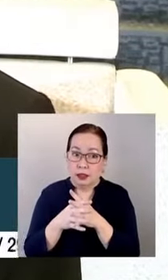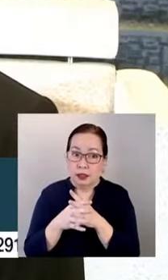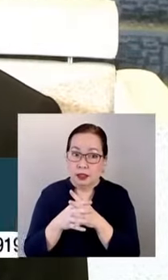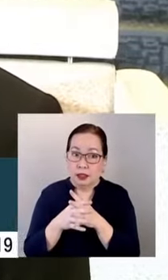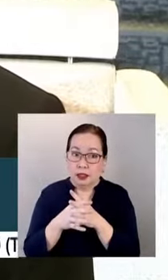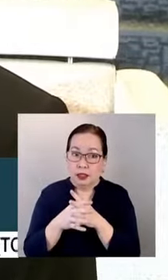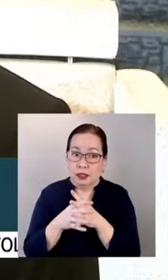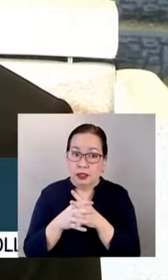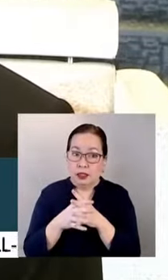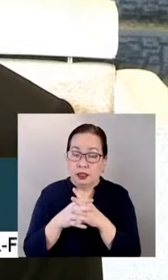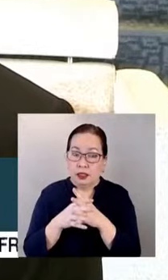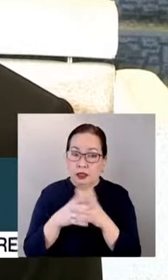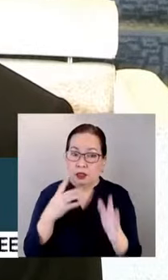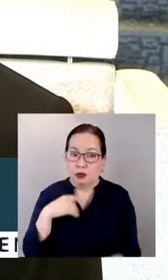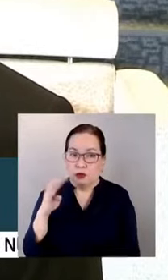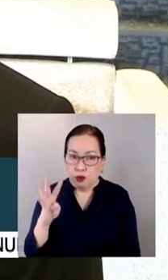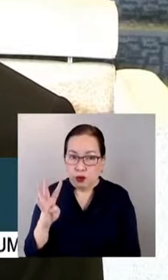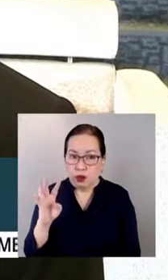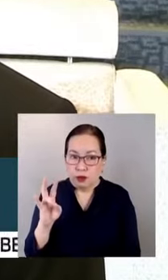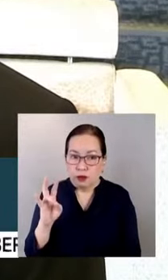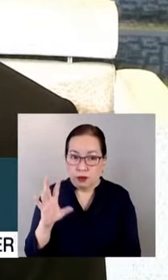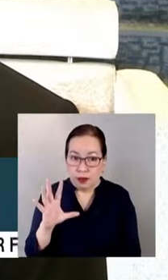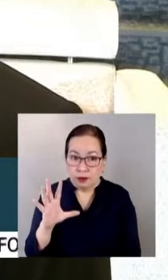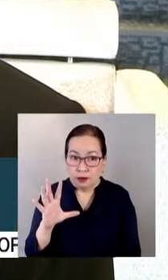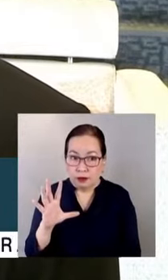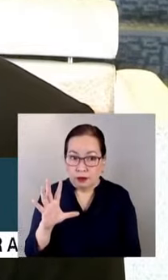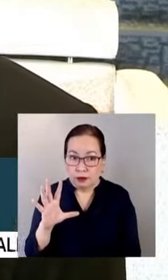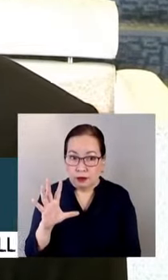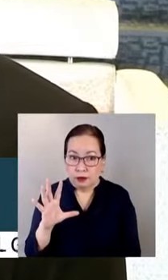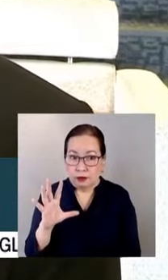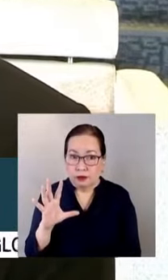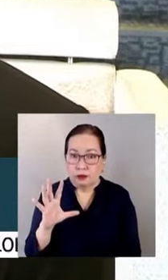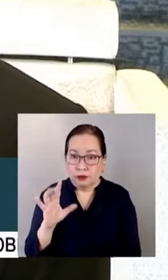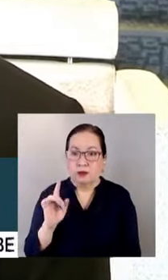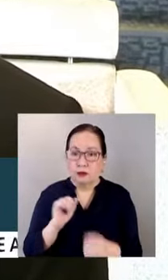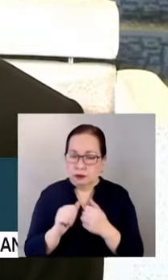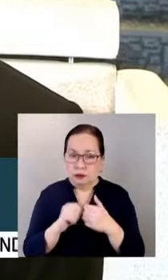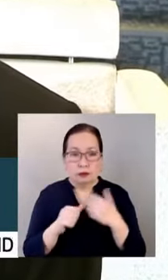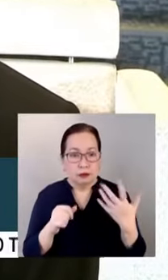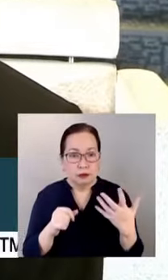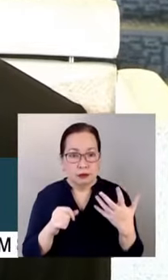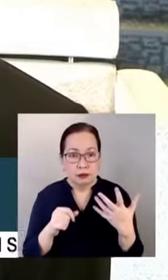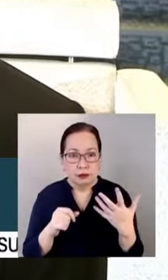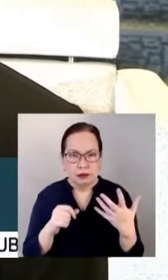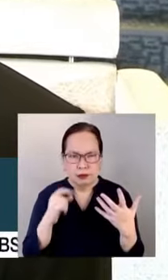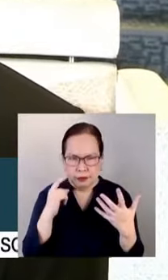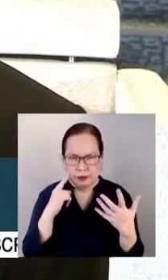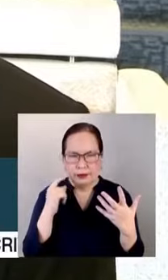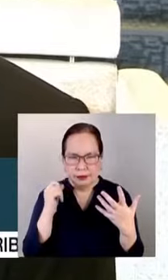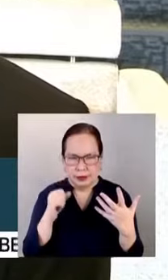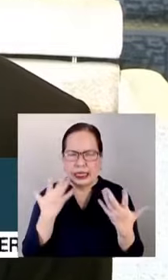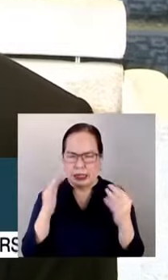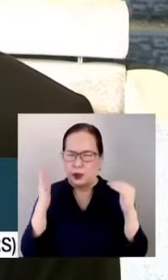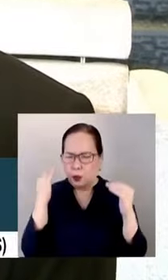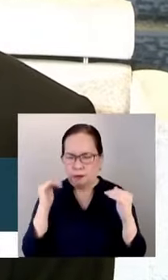4.75 in a row? Mm-hmm. Yeah. So yeah. Then maybe we'll be a little bit more back to normal.